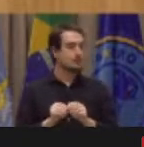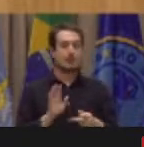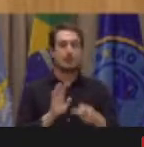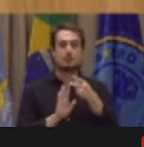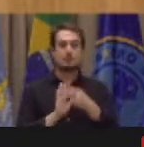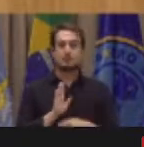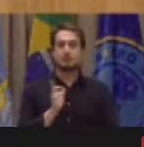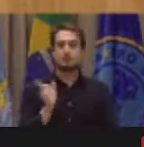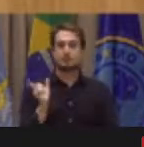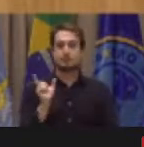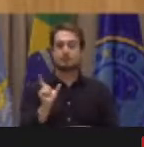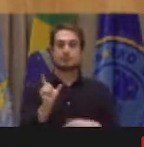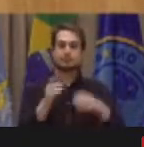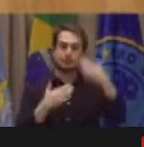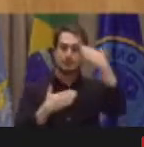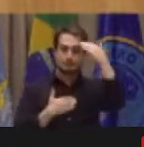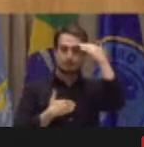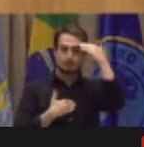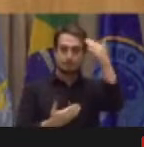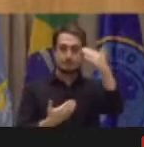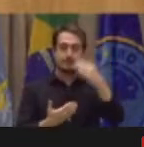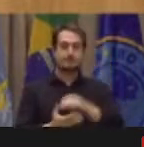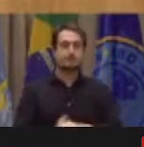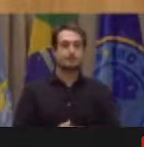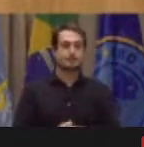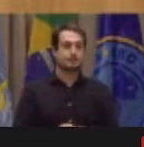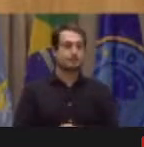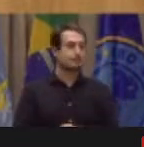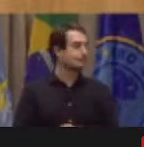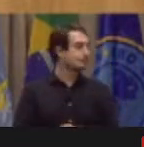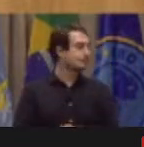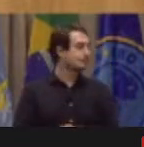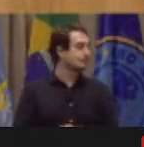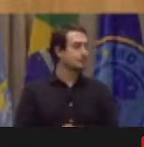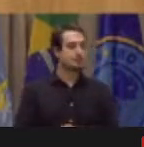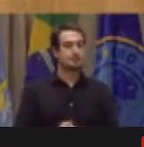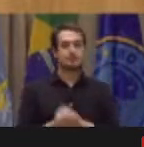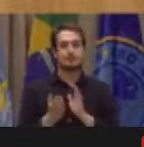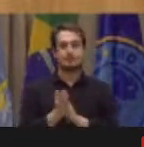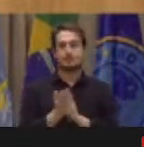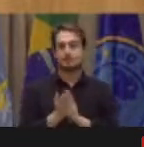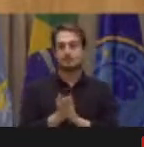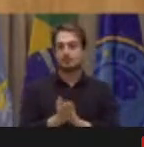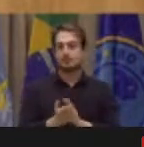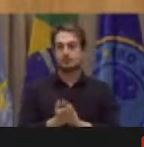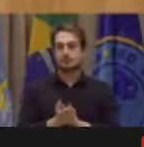this project in one word: gratitude. Thank you.